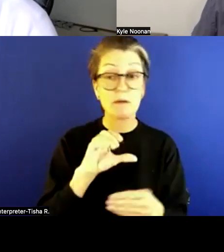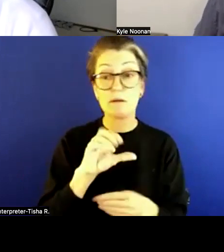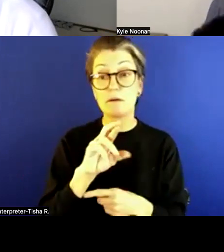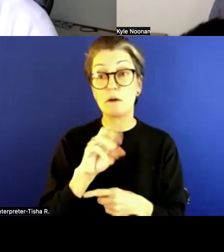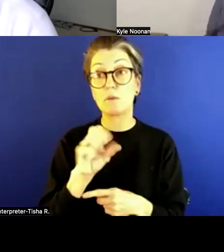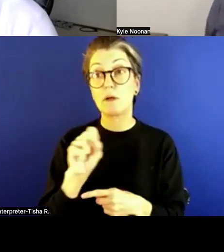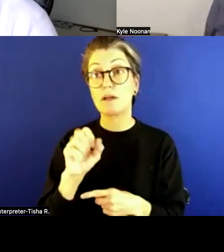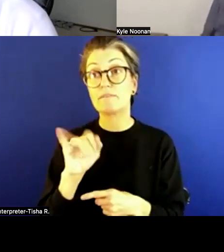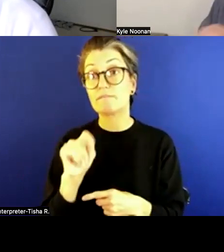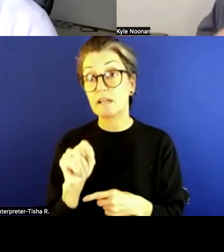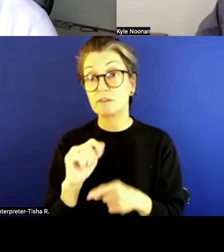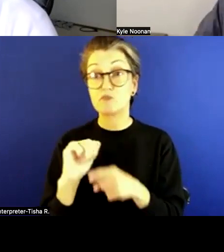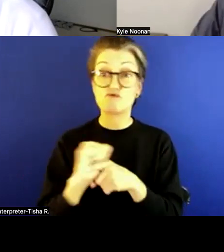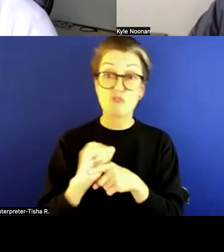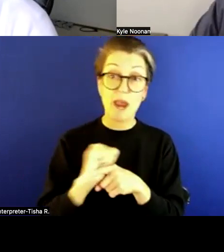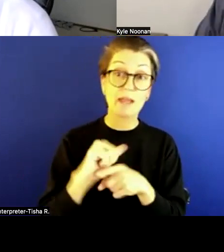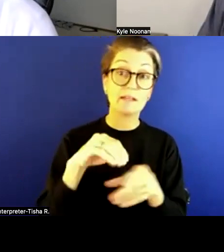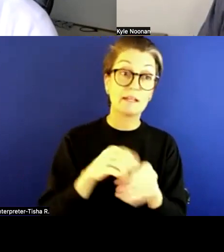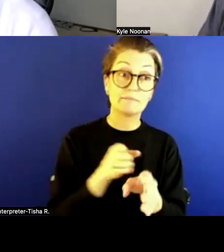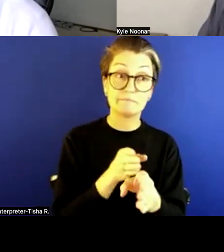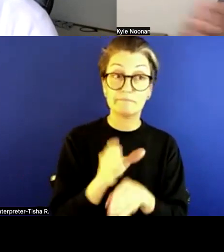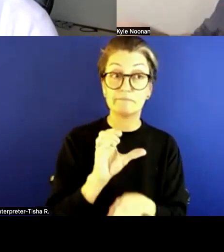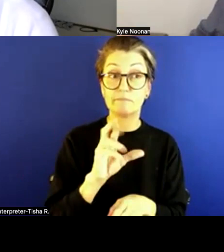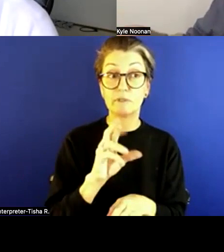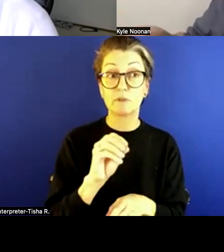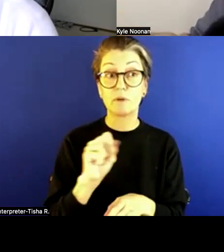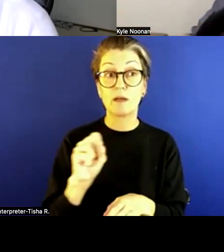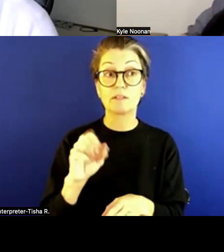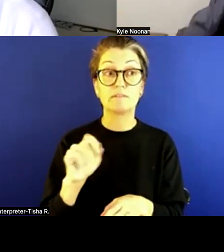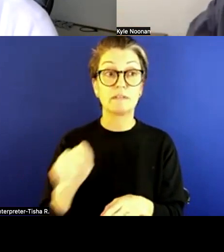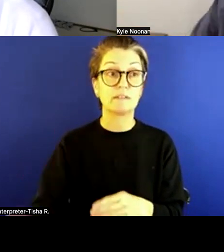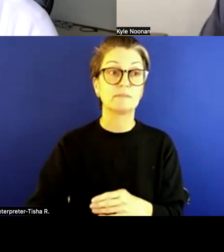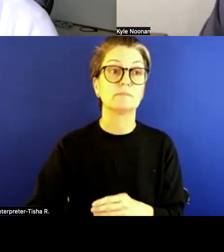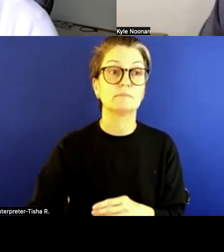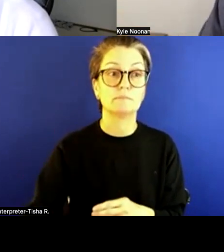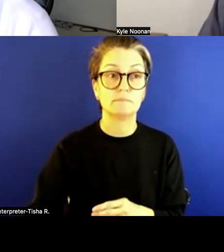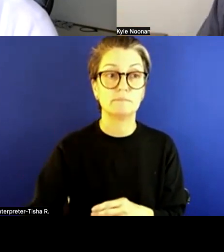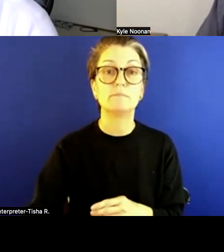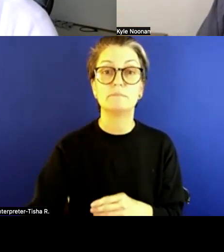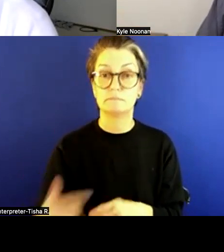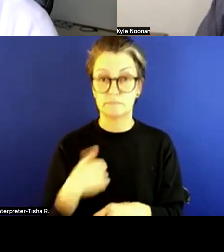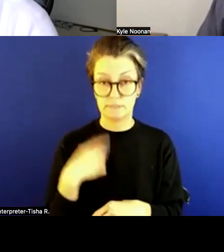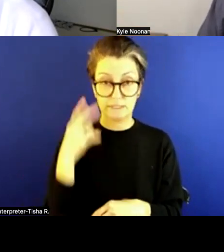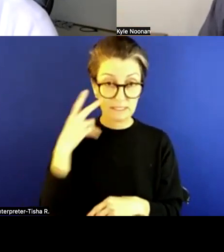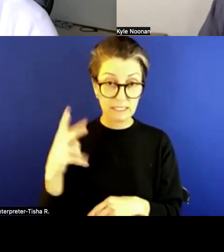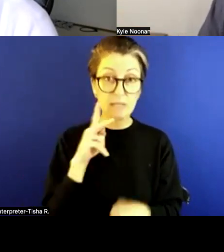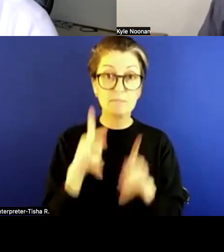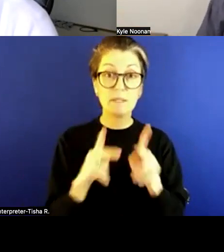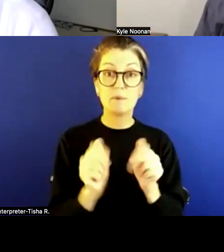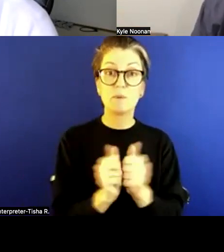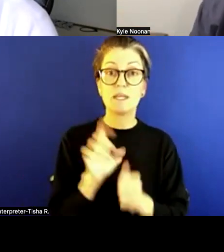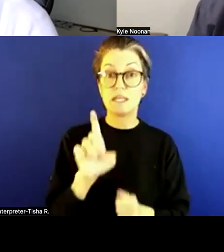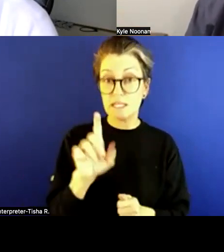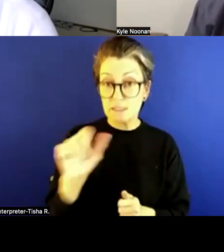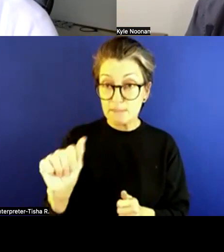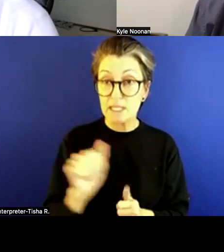And eventually when I got out, I was like, hey, look, there's no other gyms in the area that I see people with disabilities in. And so I